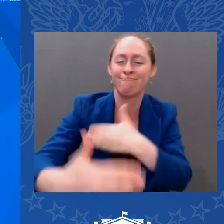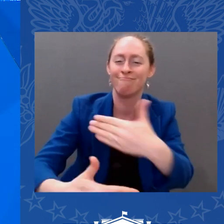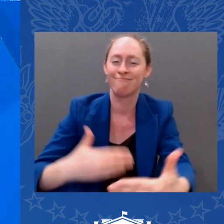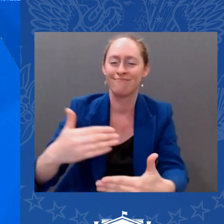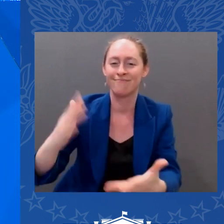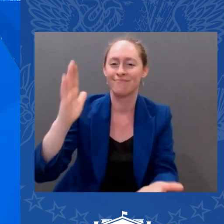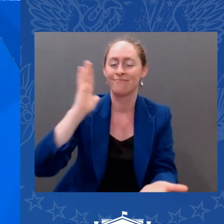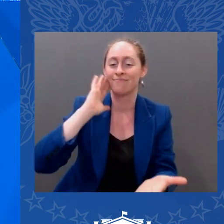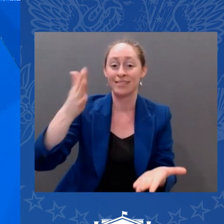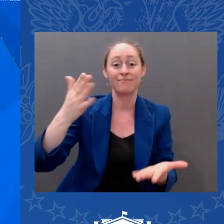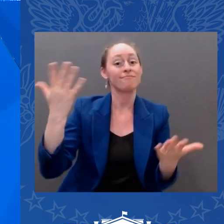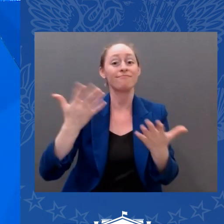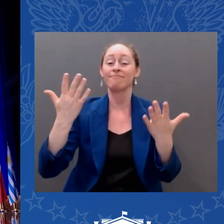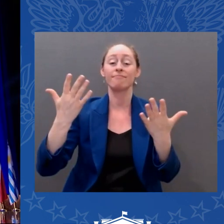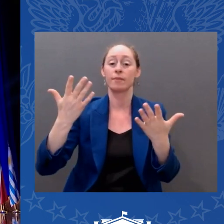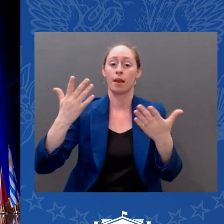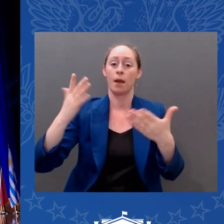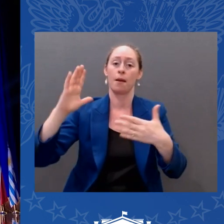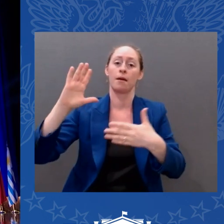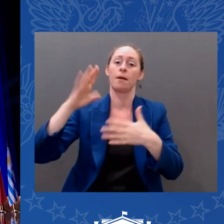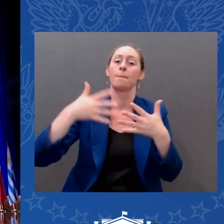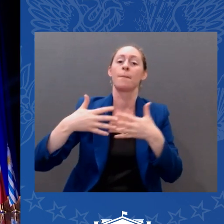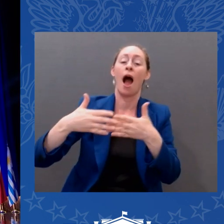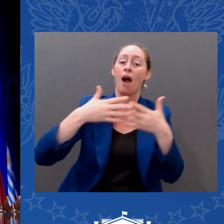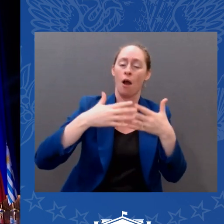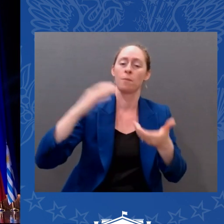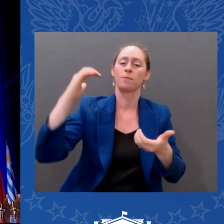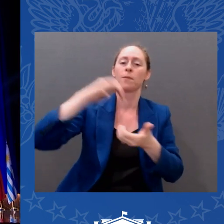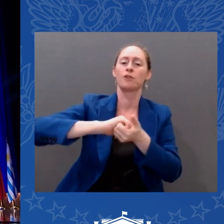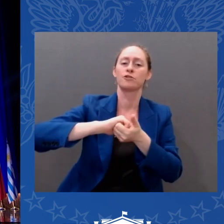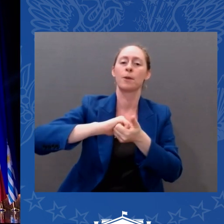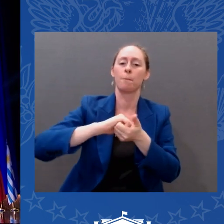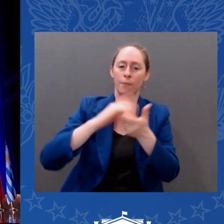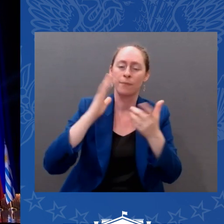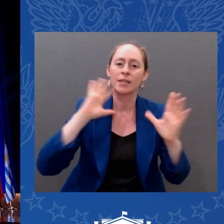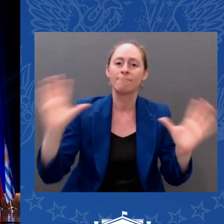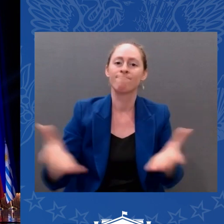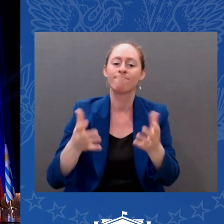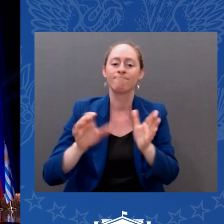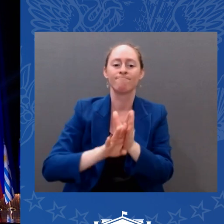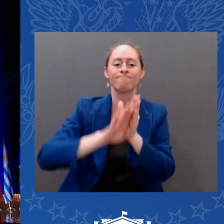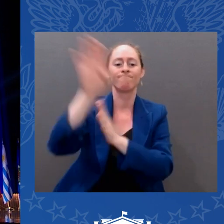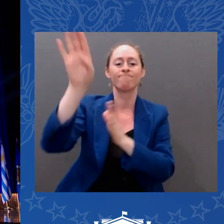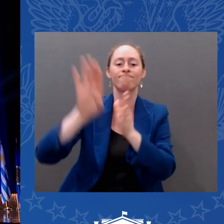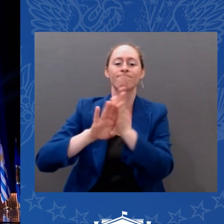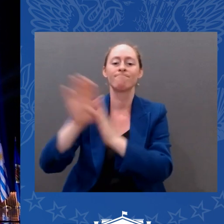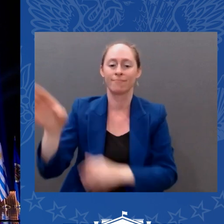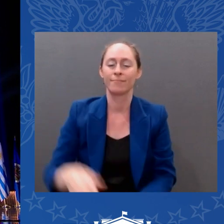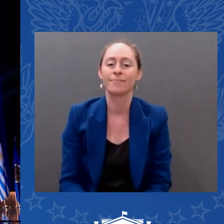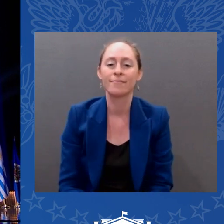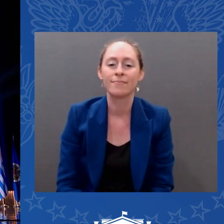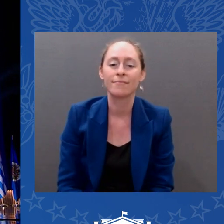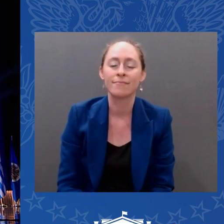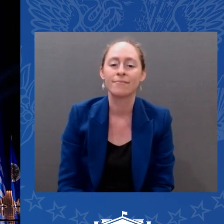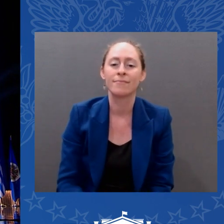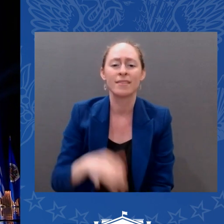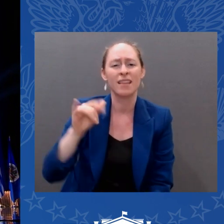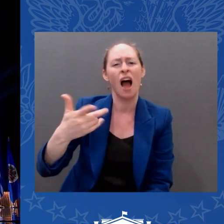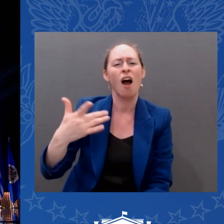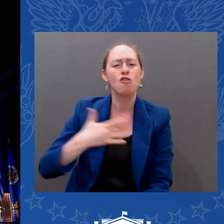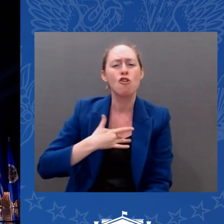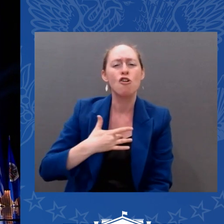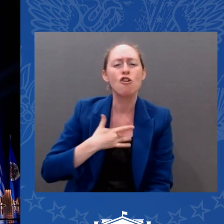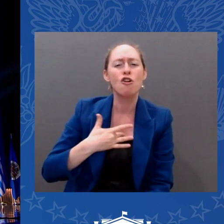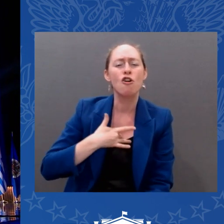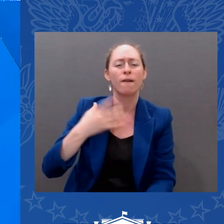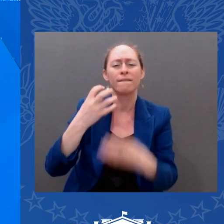Economic Prosperity, and it's grounded on the same core values that my administration is bringing to our own strong economic